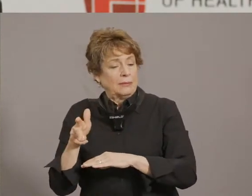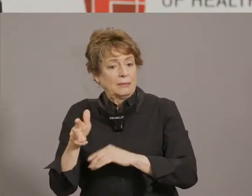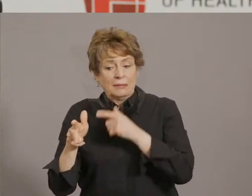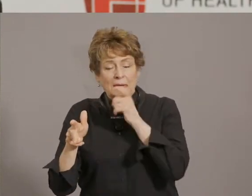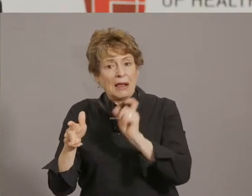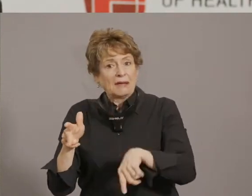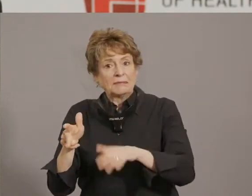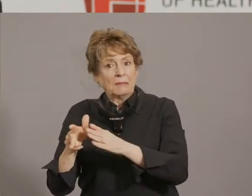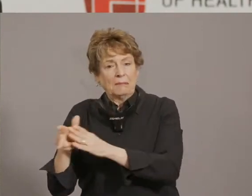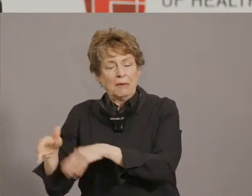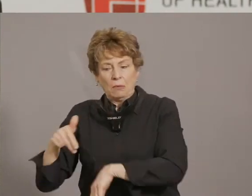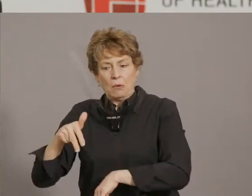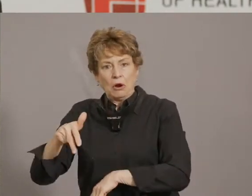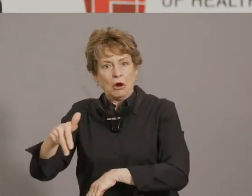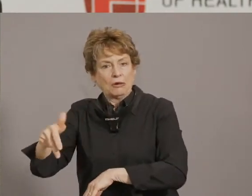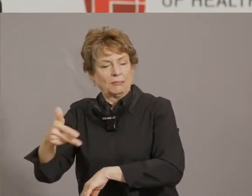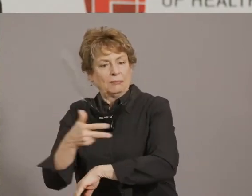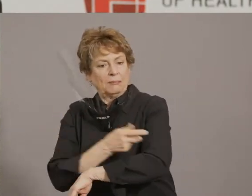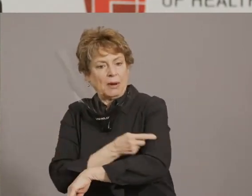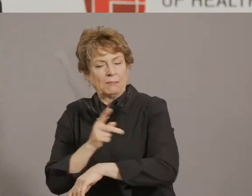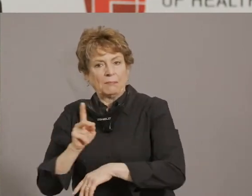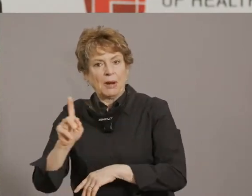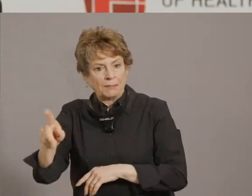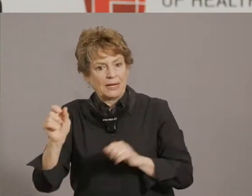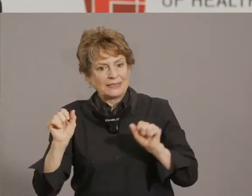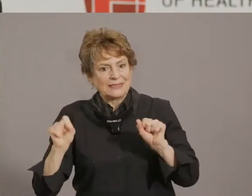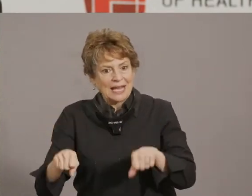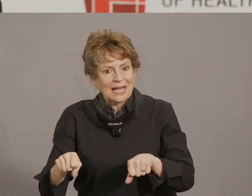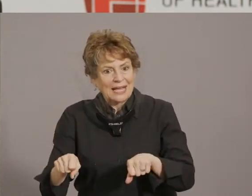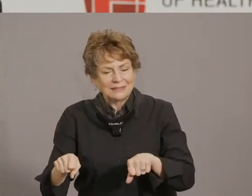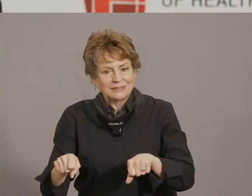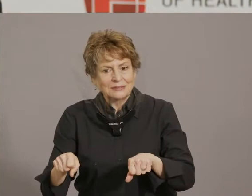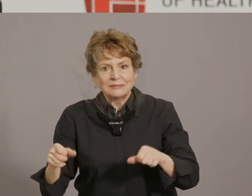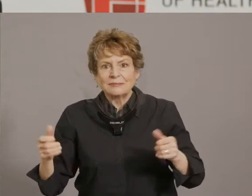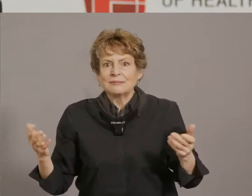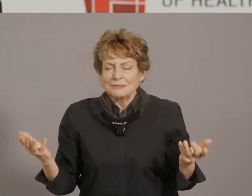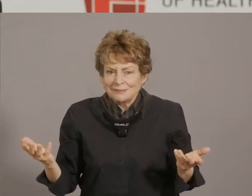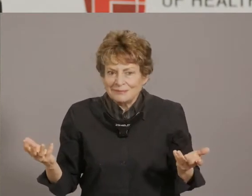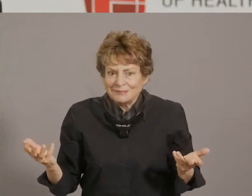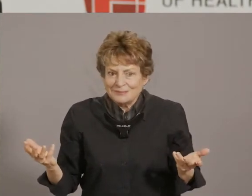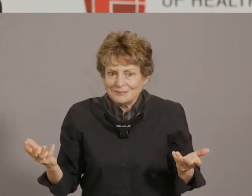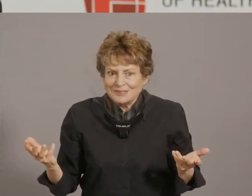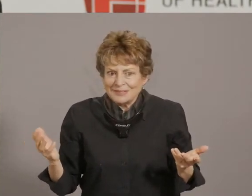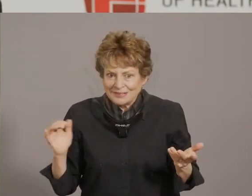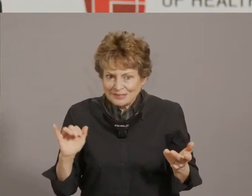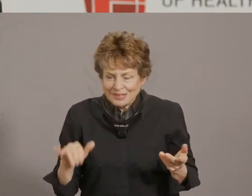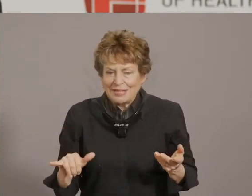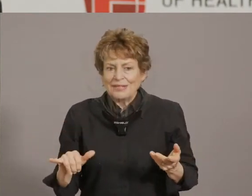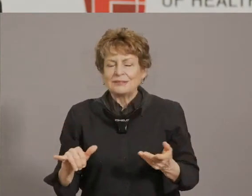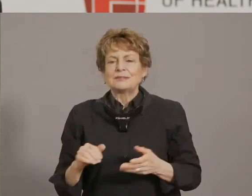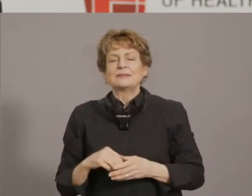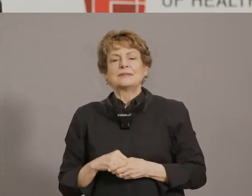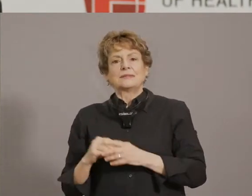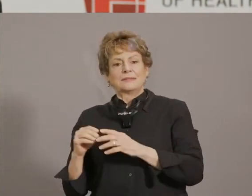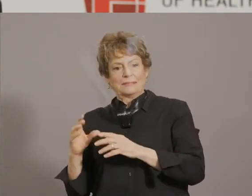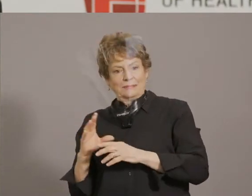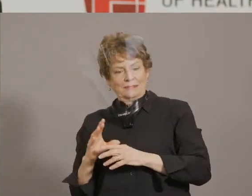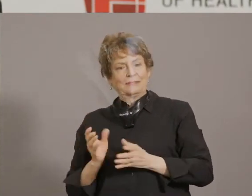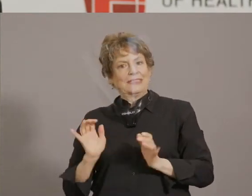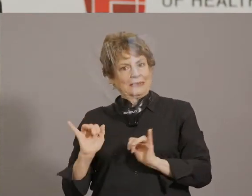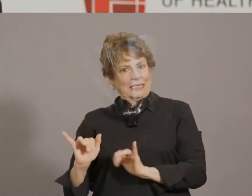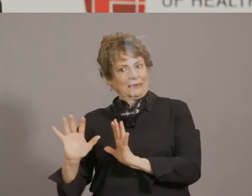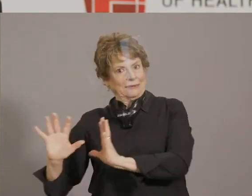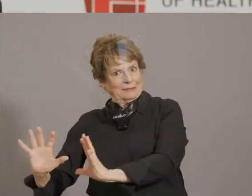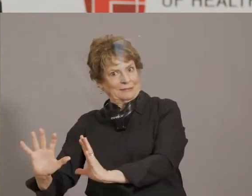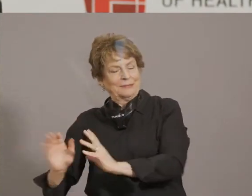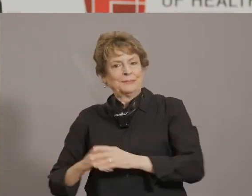University of Arizona, was that dual ability to do that. Okay, thank you. You're welcome. Okay, next I'm going to call on Avery,